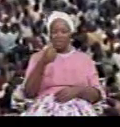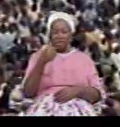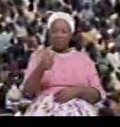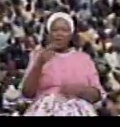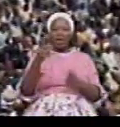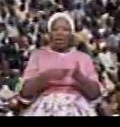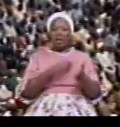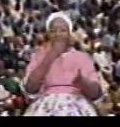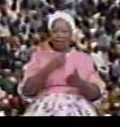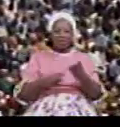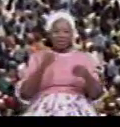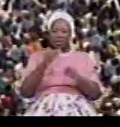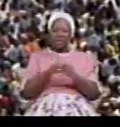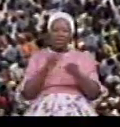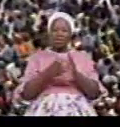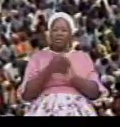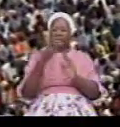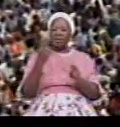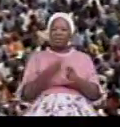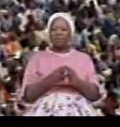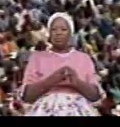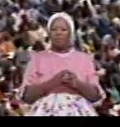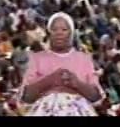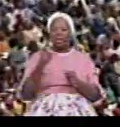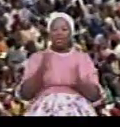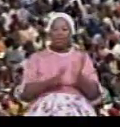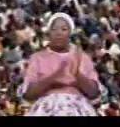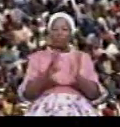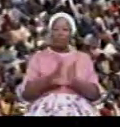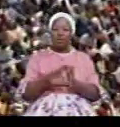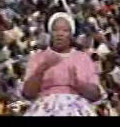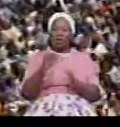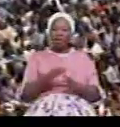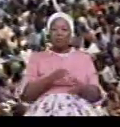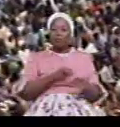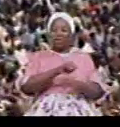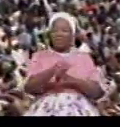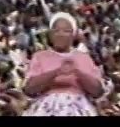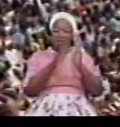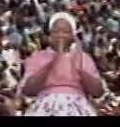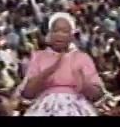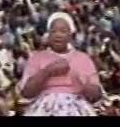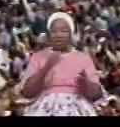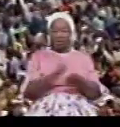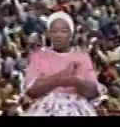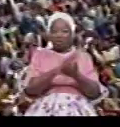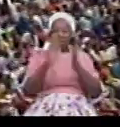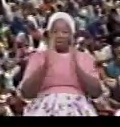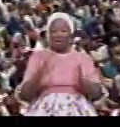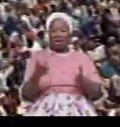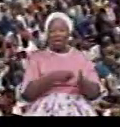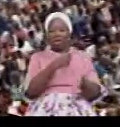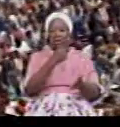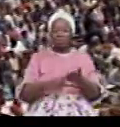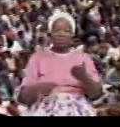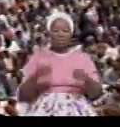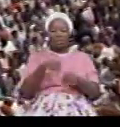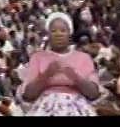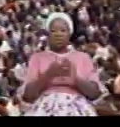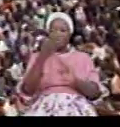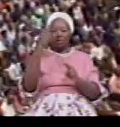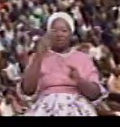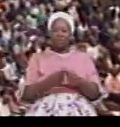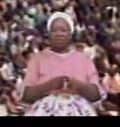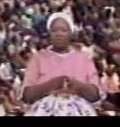cancelled. The will of deceivers and destroyers, cancelled. If